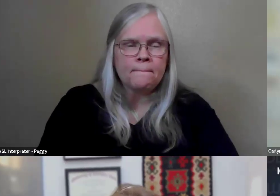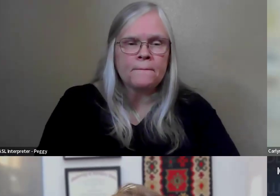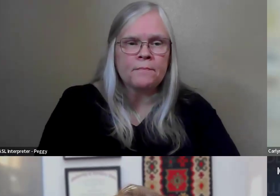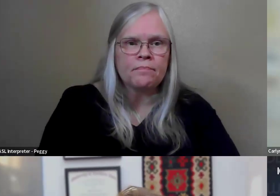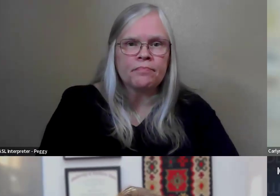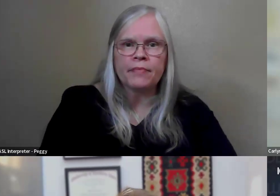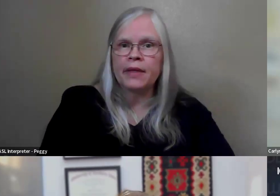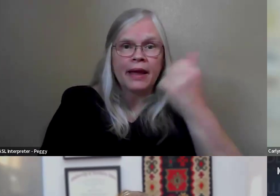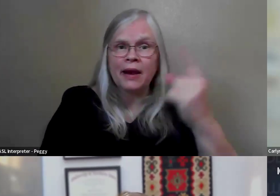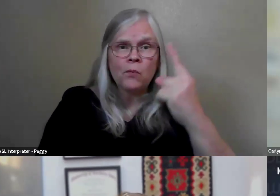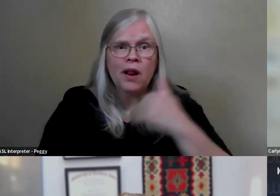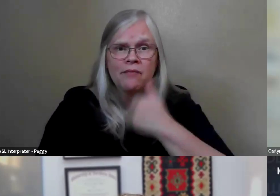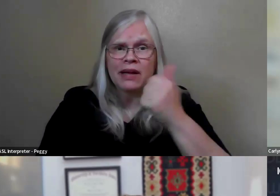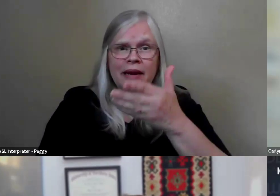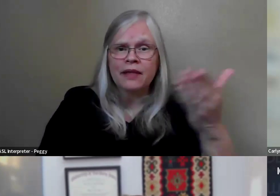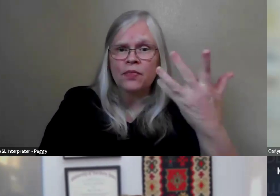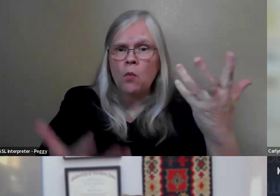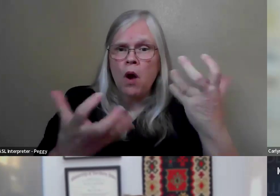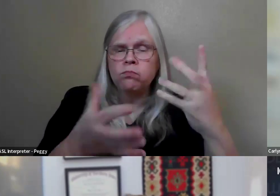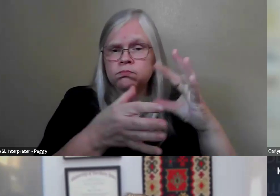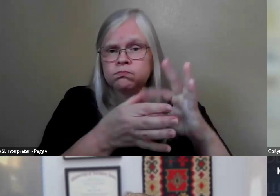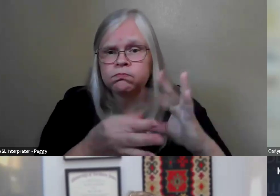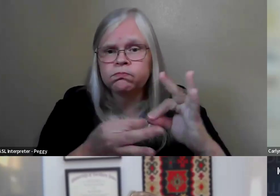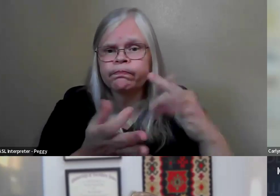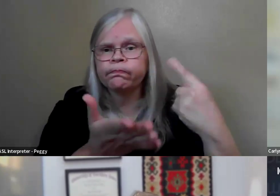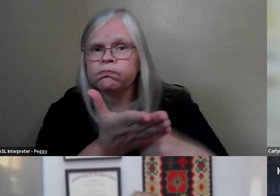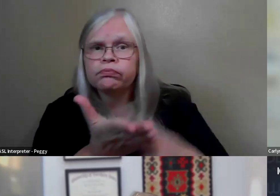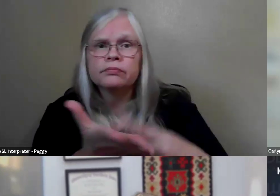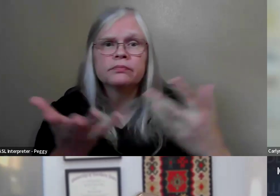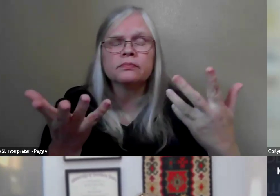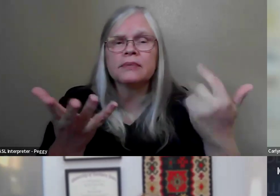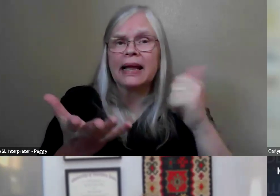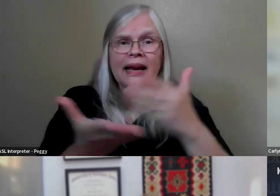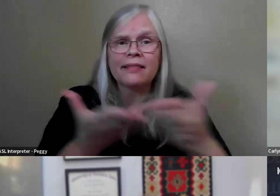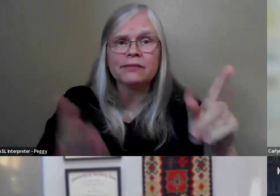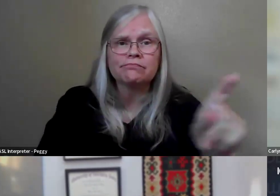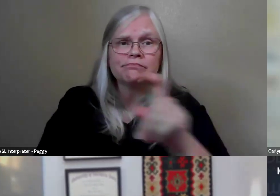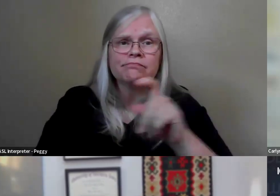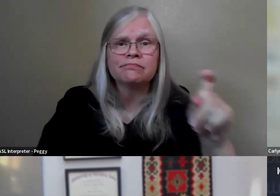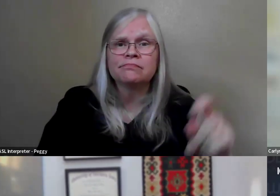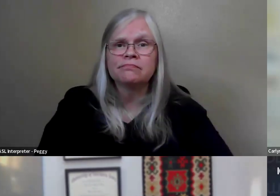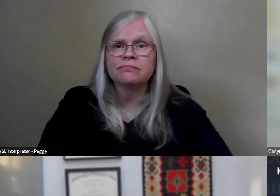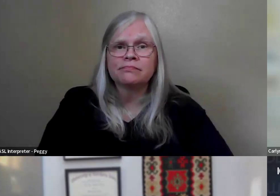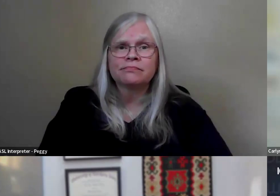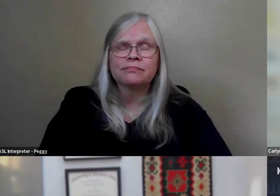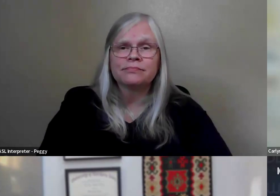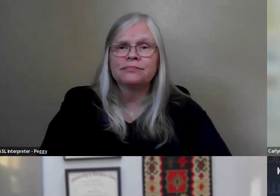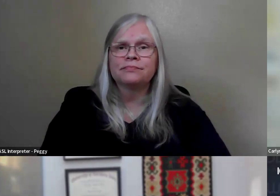So anybody have anything they want to bring up, discuss, things that we talked about, or other things?